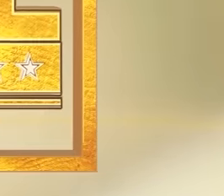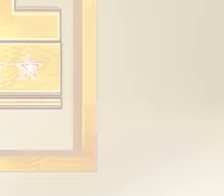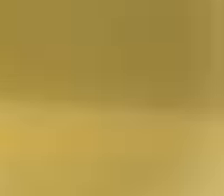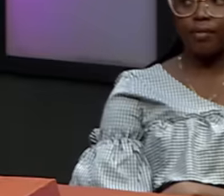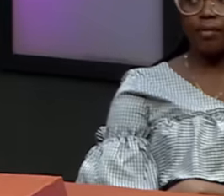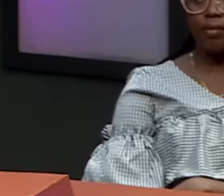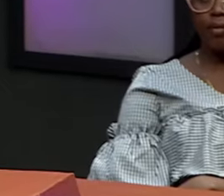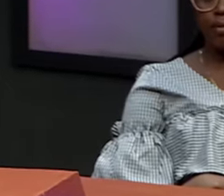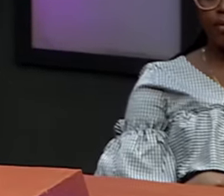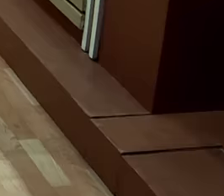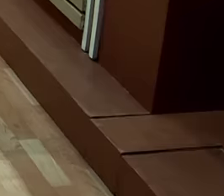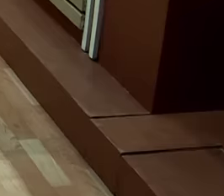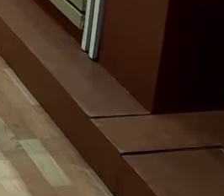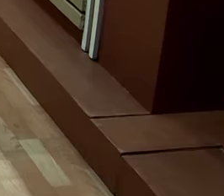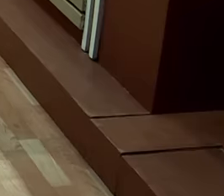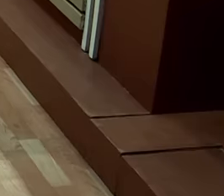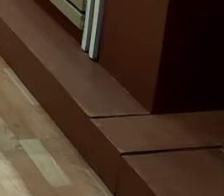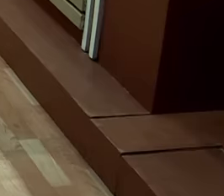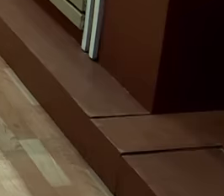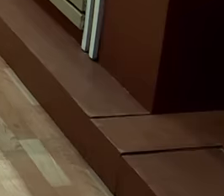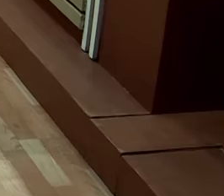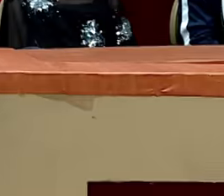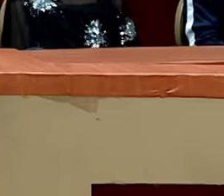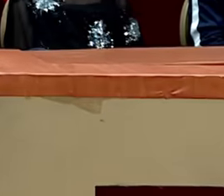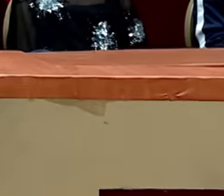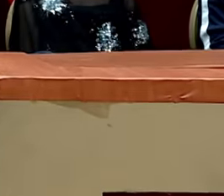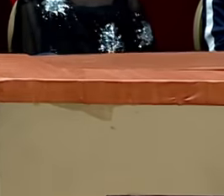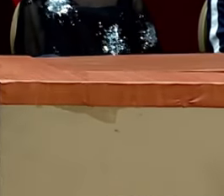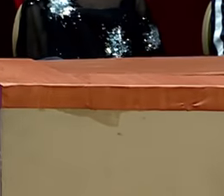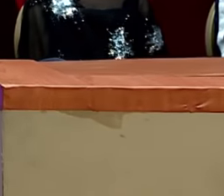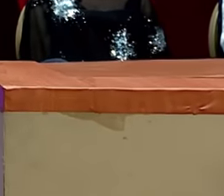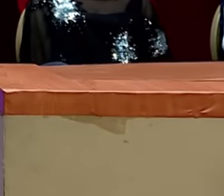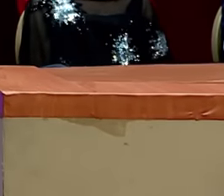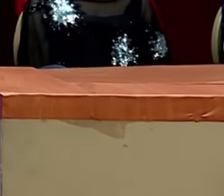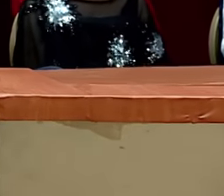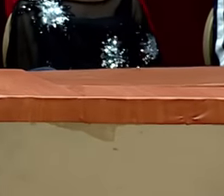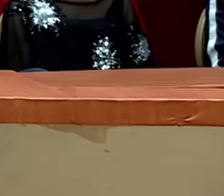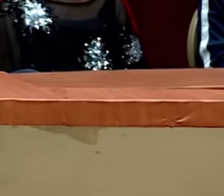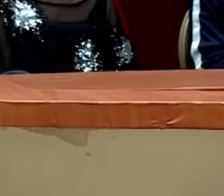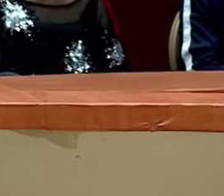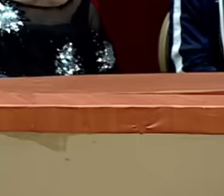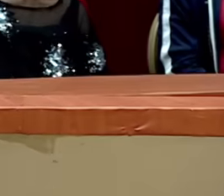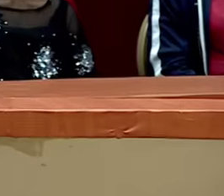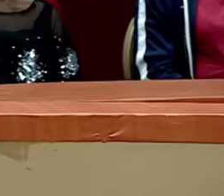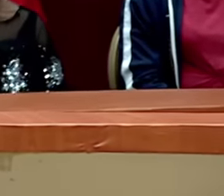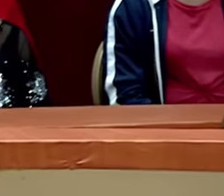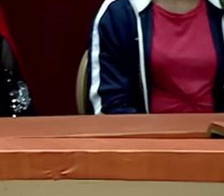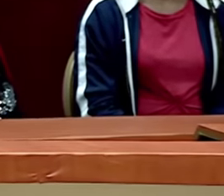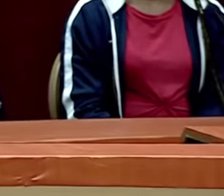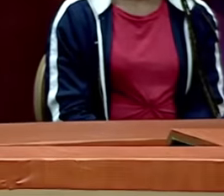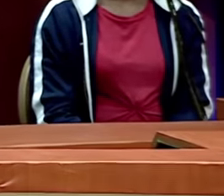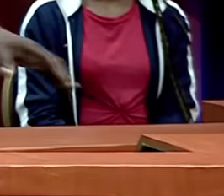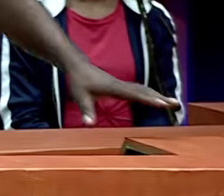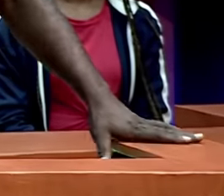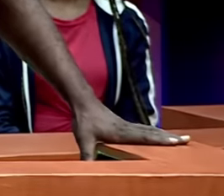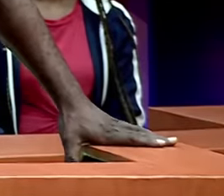Today on the Justice Court, the plaintiff, Favour Daniel, is asking the court to compel her husband,